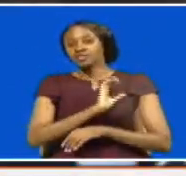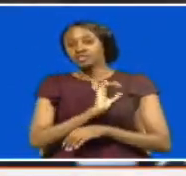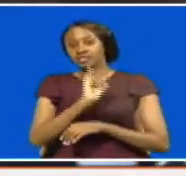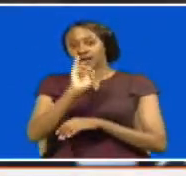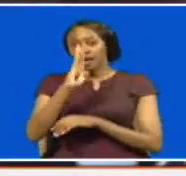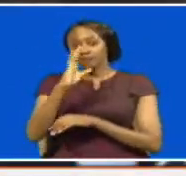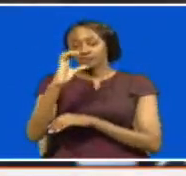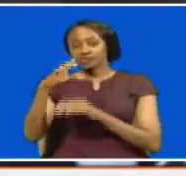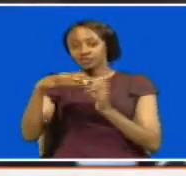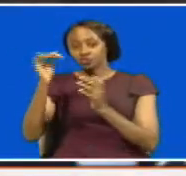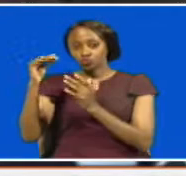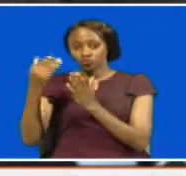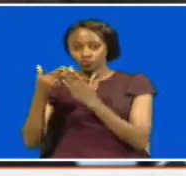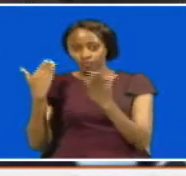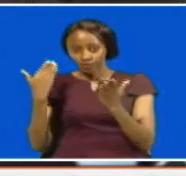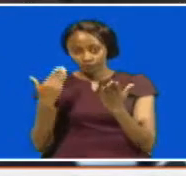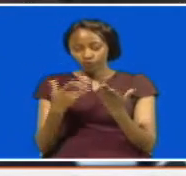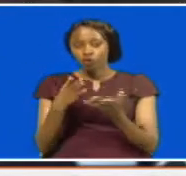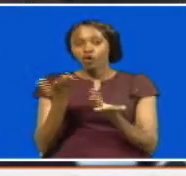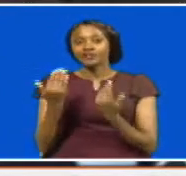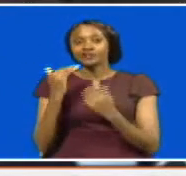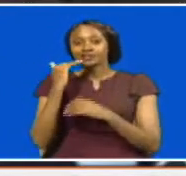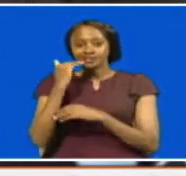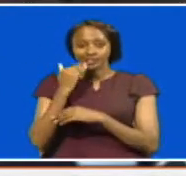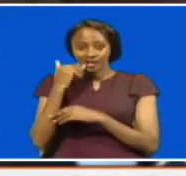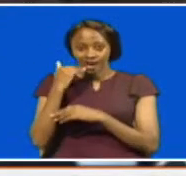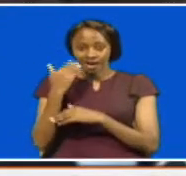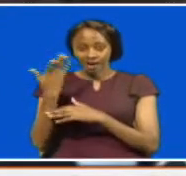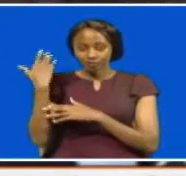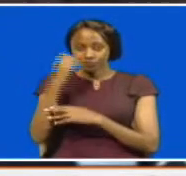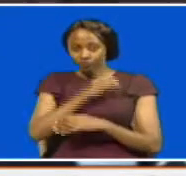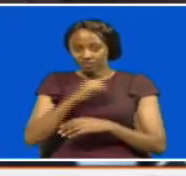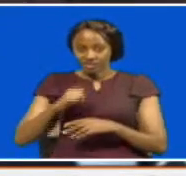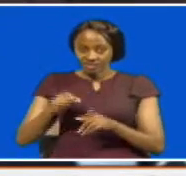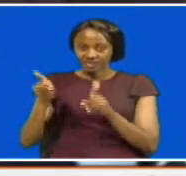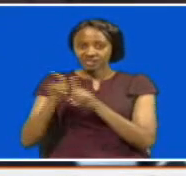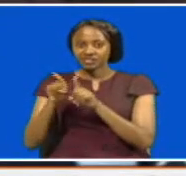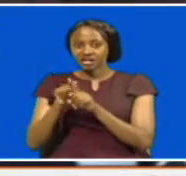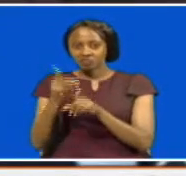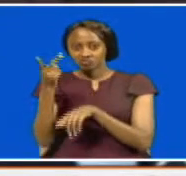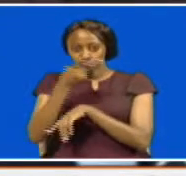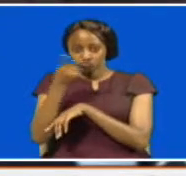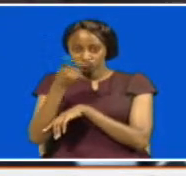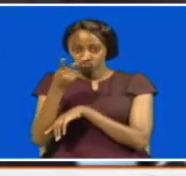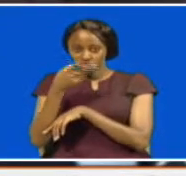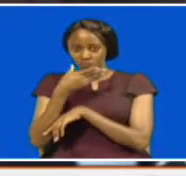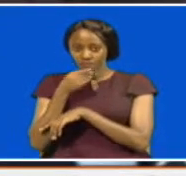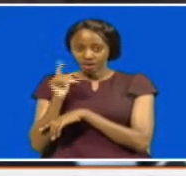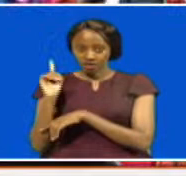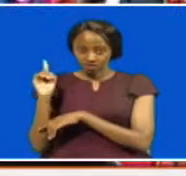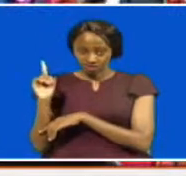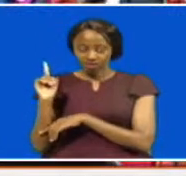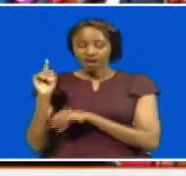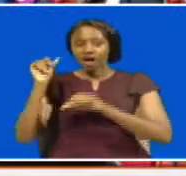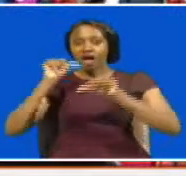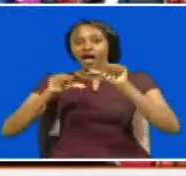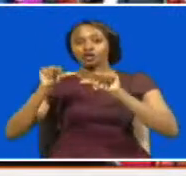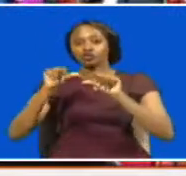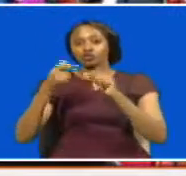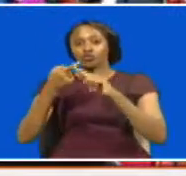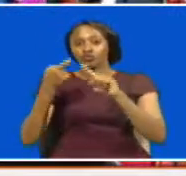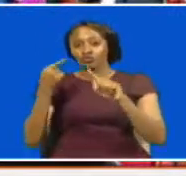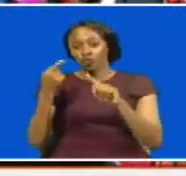the then Senators James Orengo of Siaya and Kiraitu Murungi of Meru, with 14 members drawn from both parties. However,